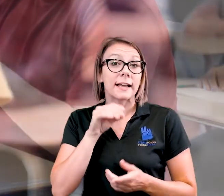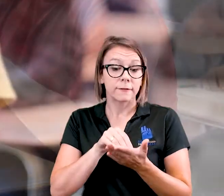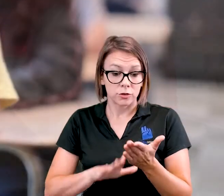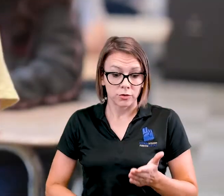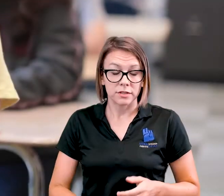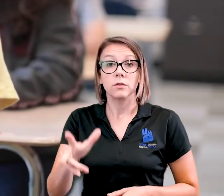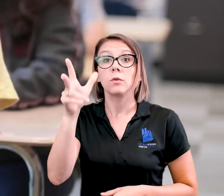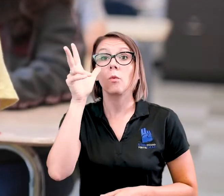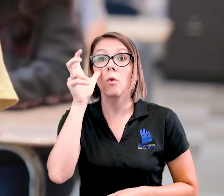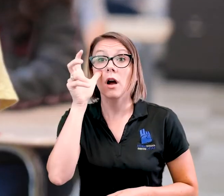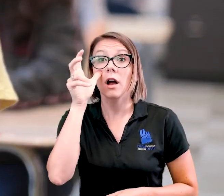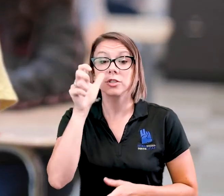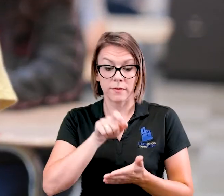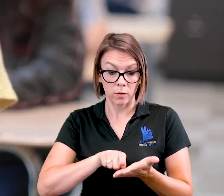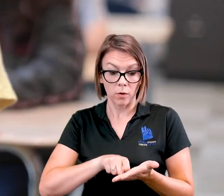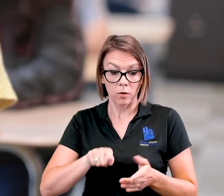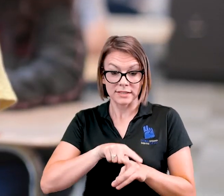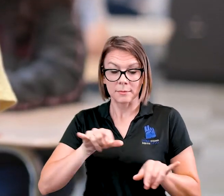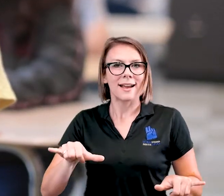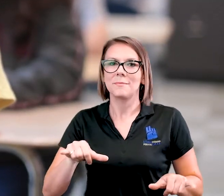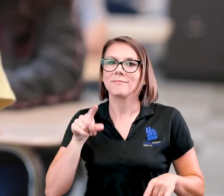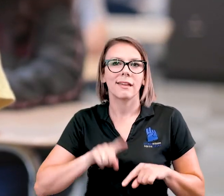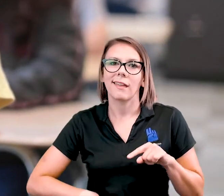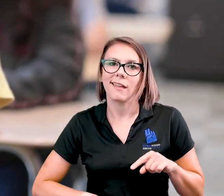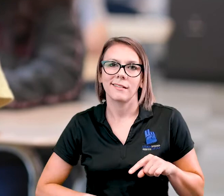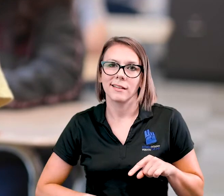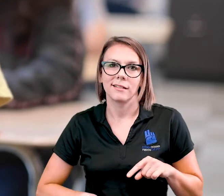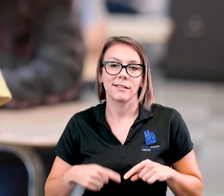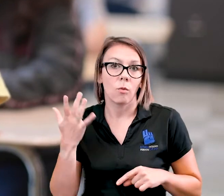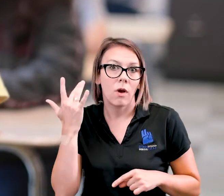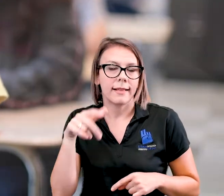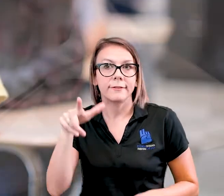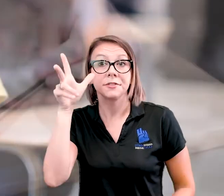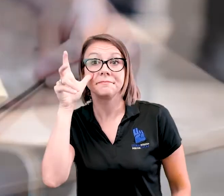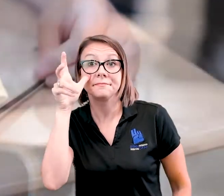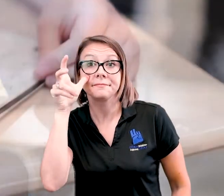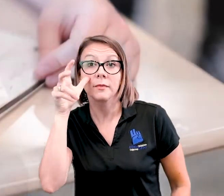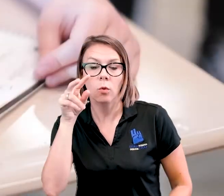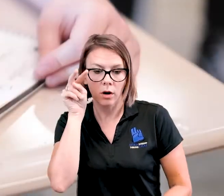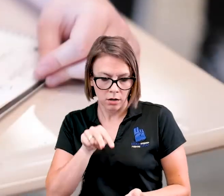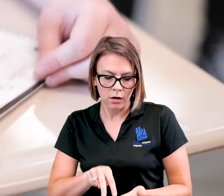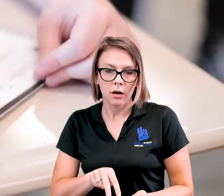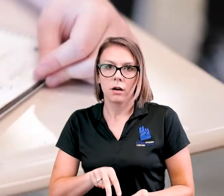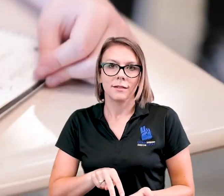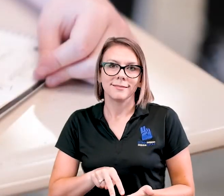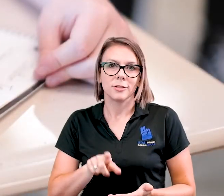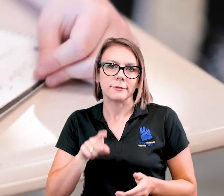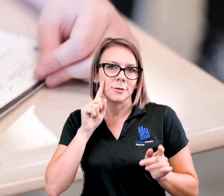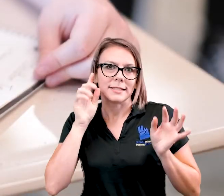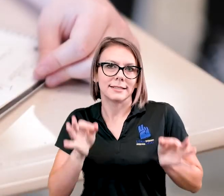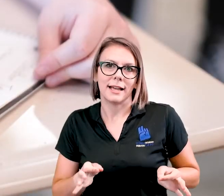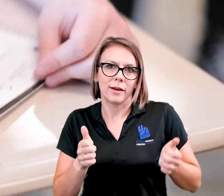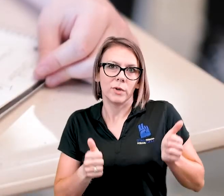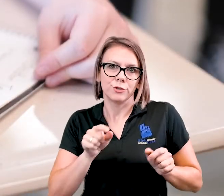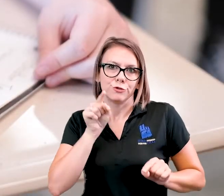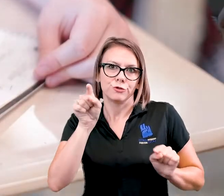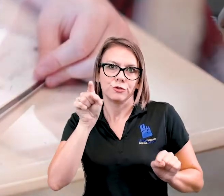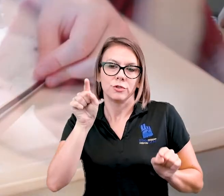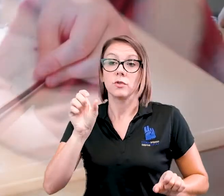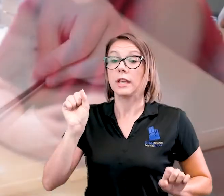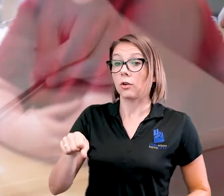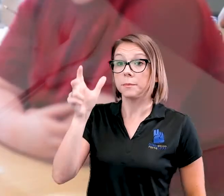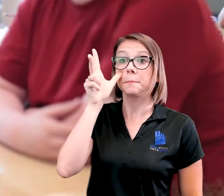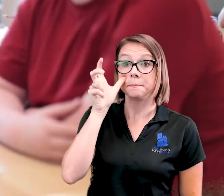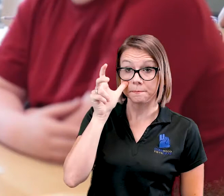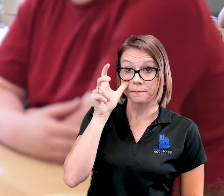can't take notes at the same time as they're watching. They can only understand information coming from one source at a time. So they can